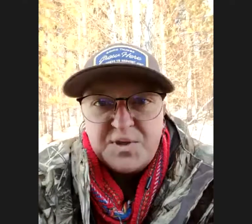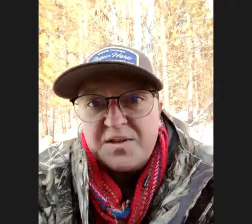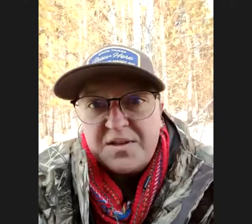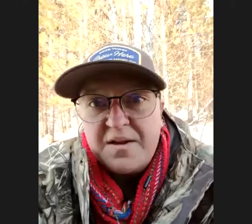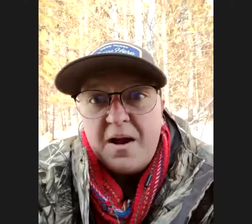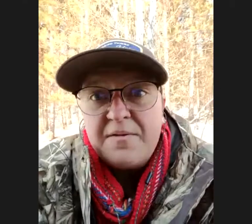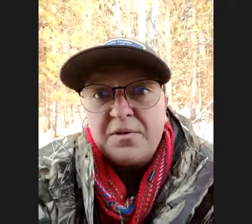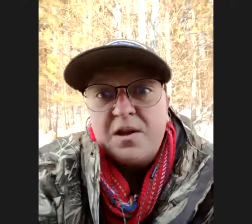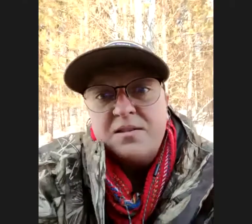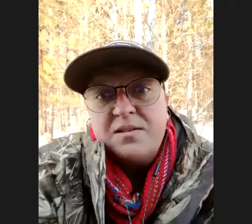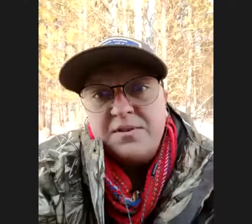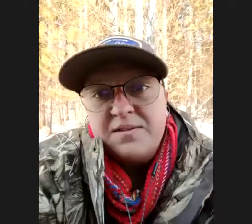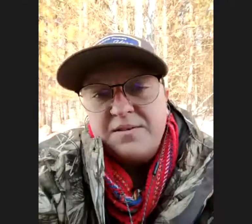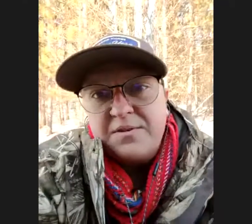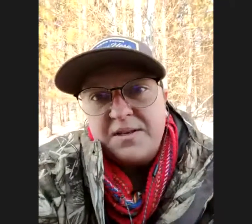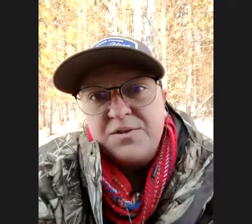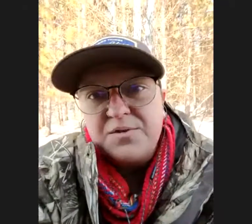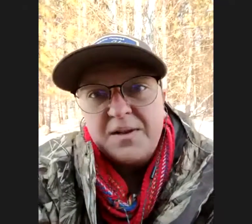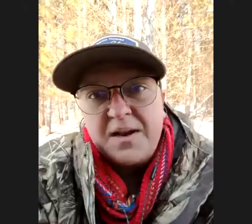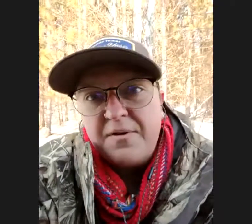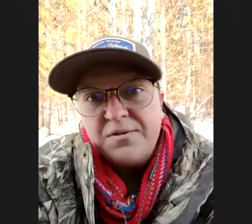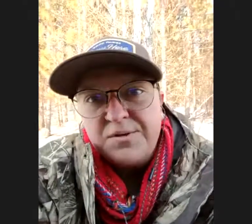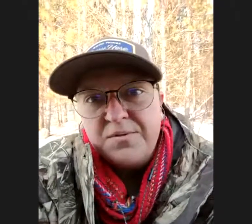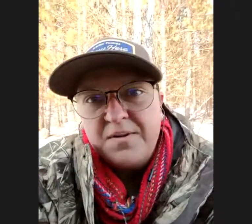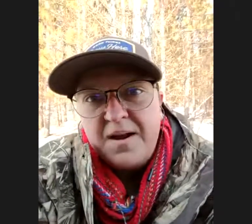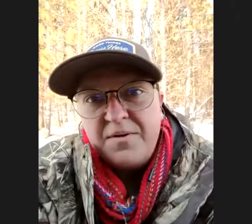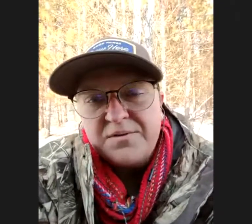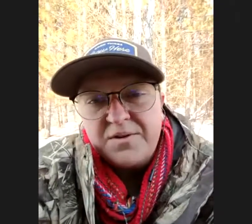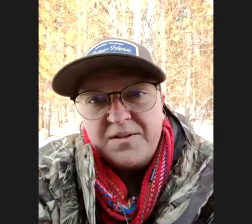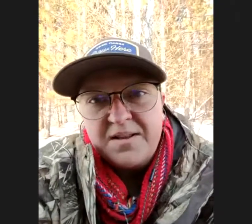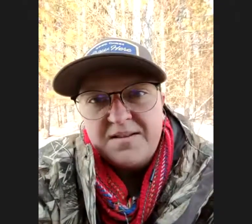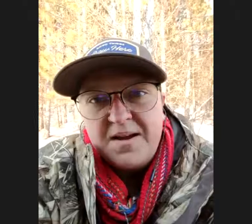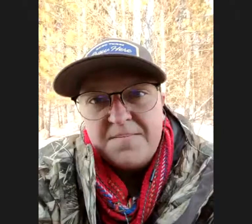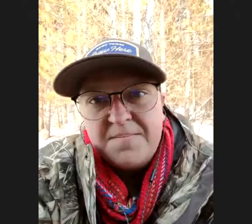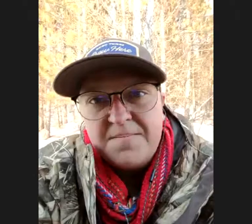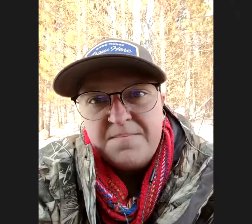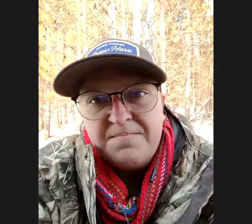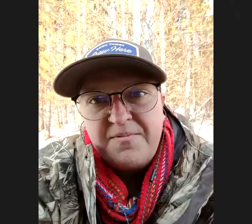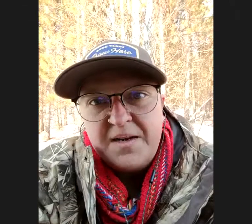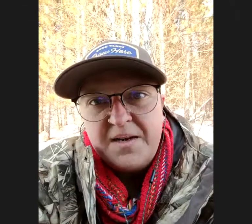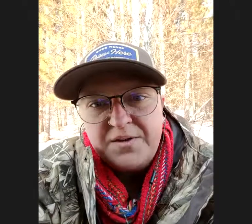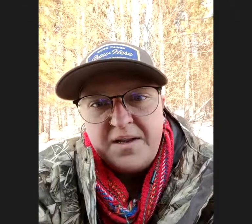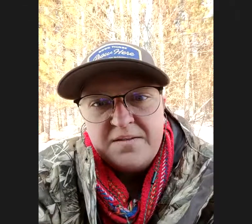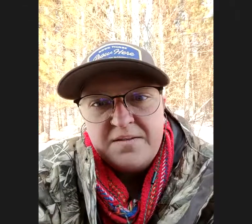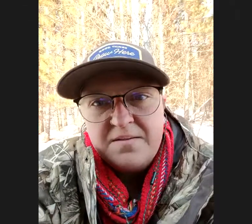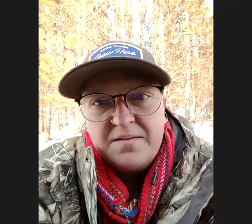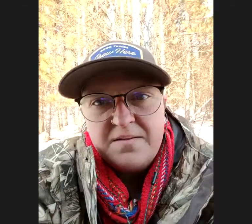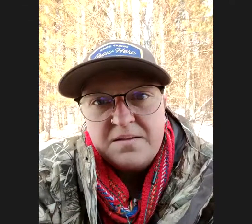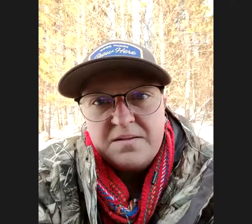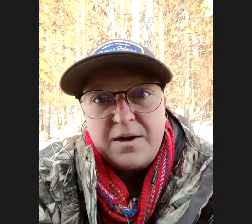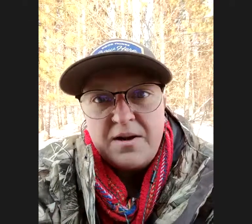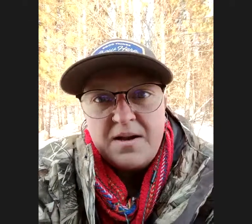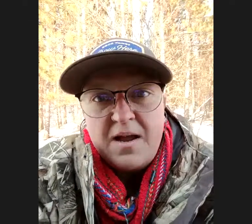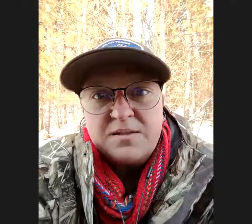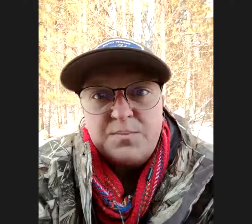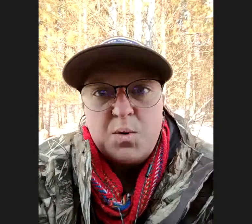Just so I've heard lots of different things too. Like I've also heard that from an elder that the